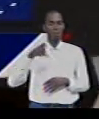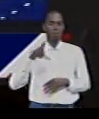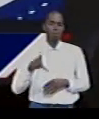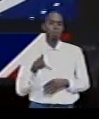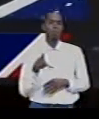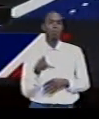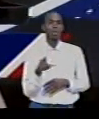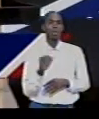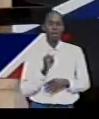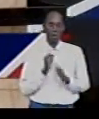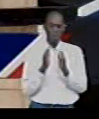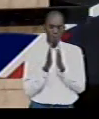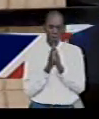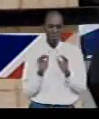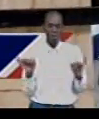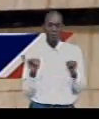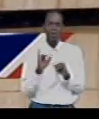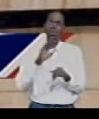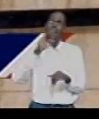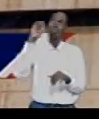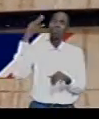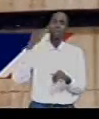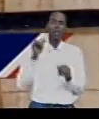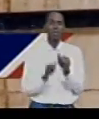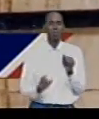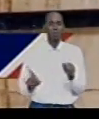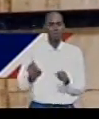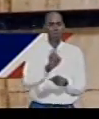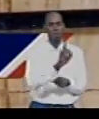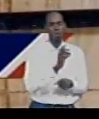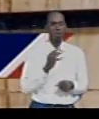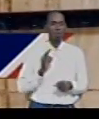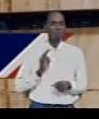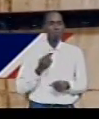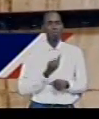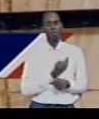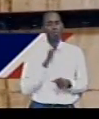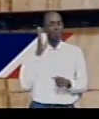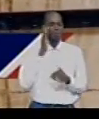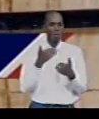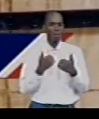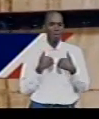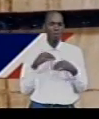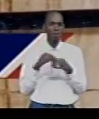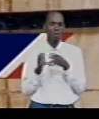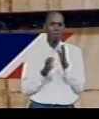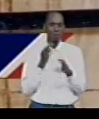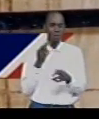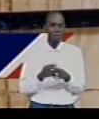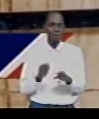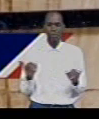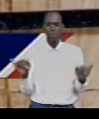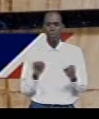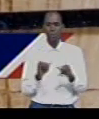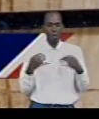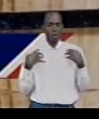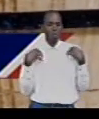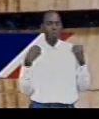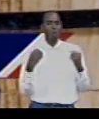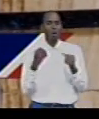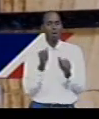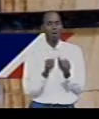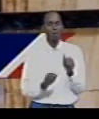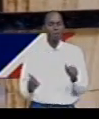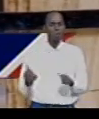same grace every one of us will have, and the same boldness every one of us will have, and